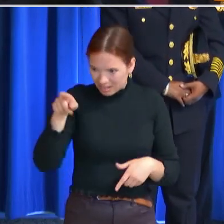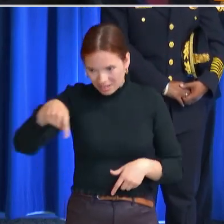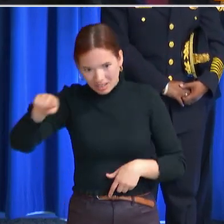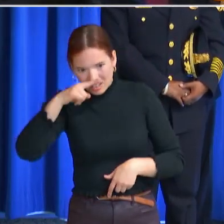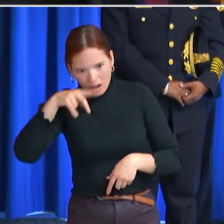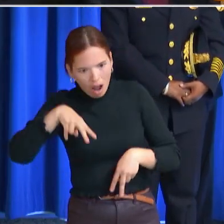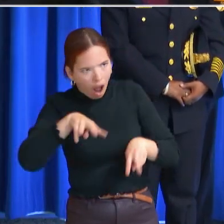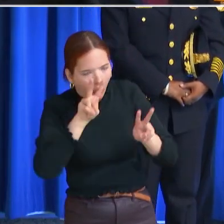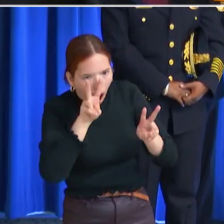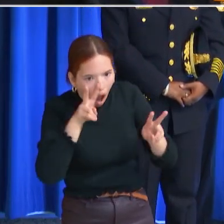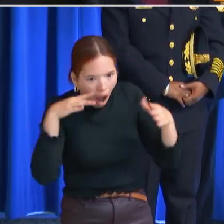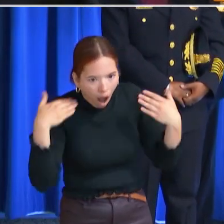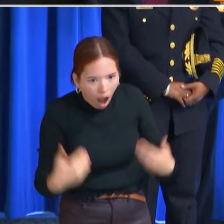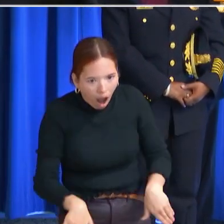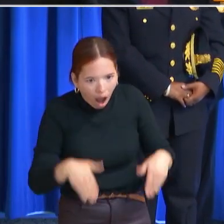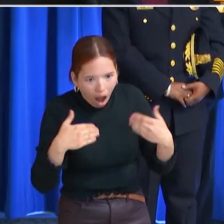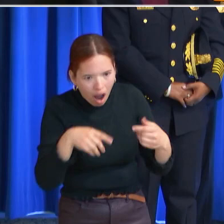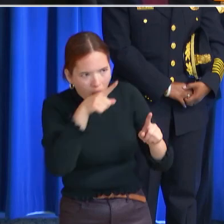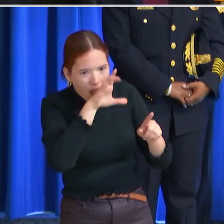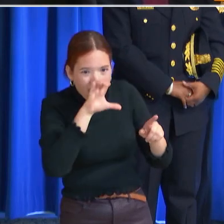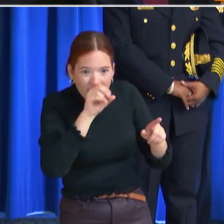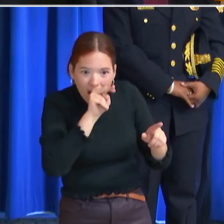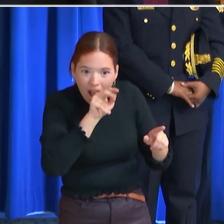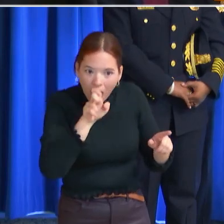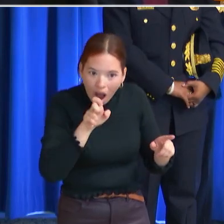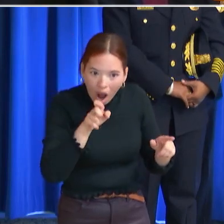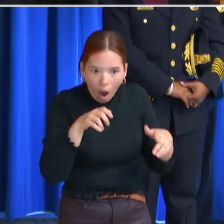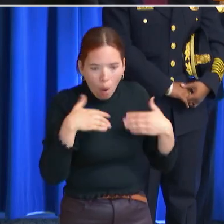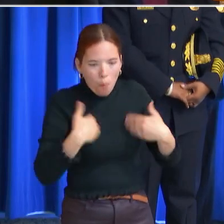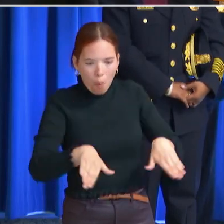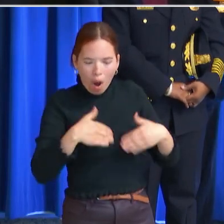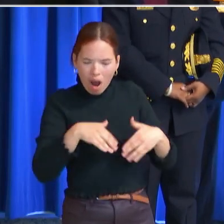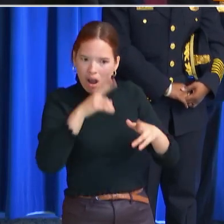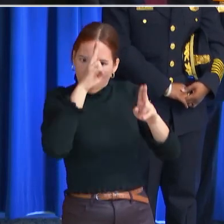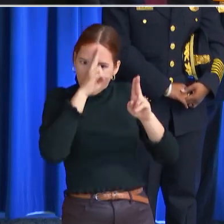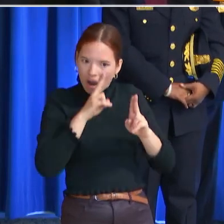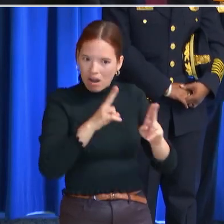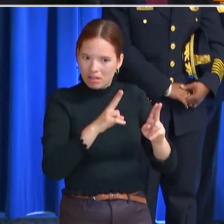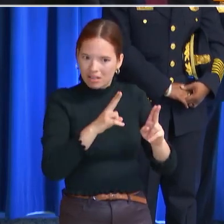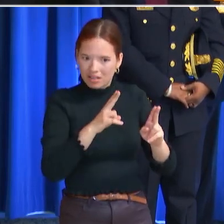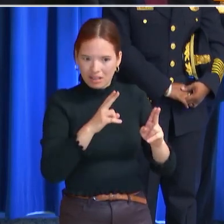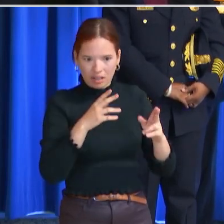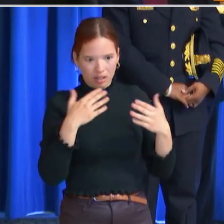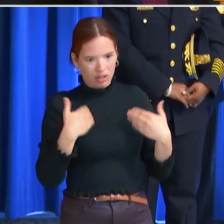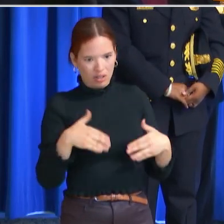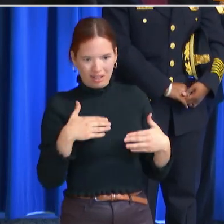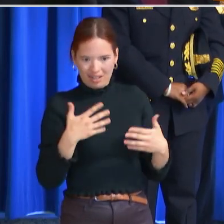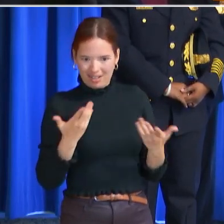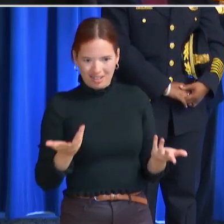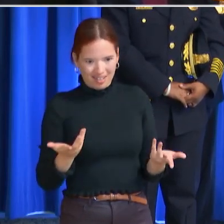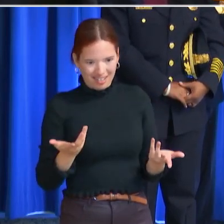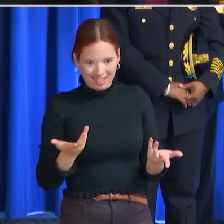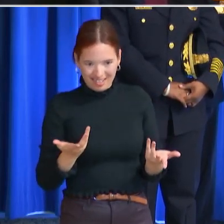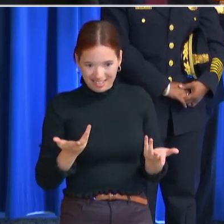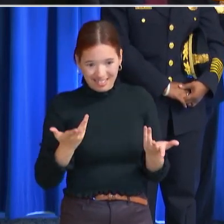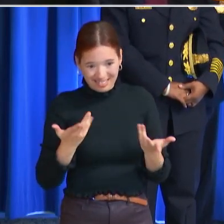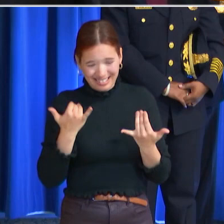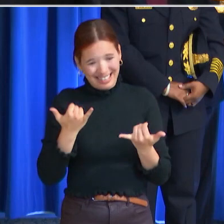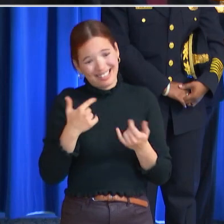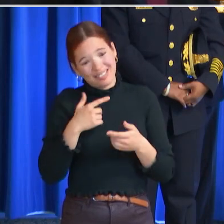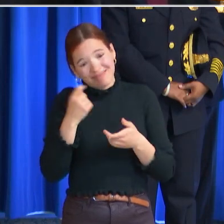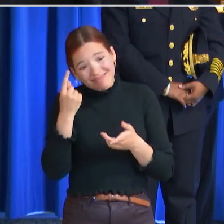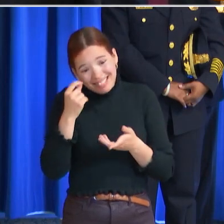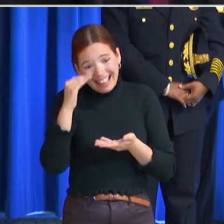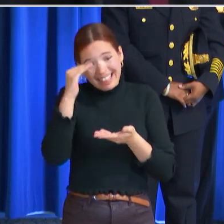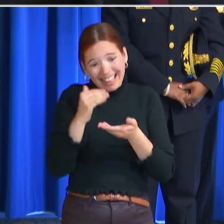man. And it says a lot to them. So what better time? I'm not getting any younger. I got probably less years in front of me than I do behind me. But